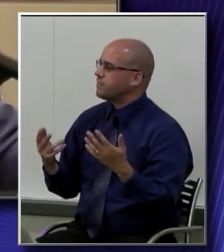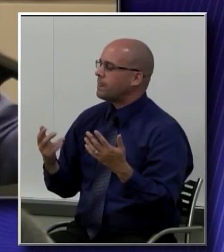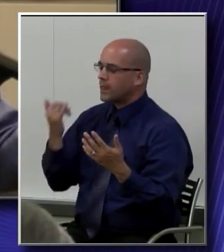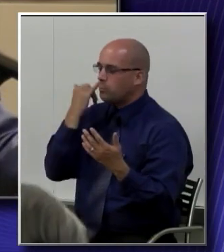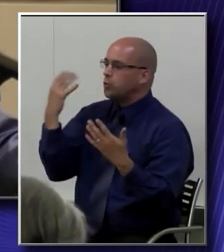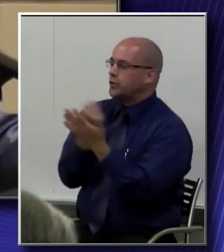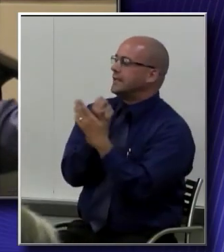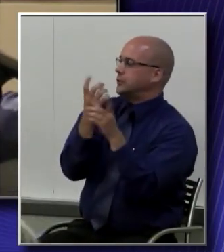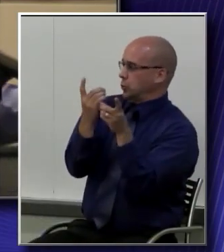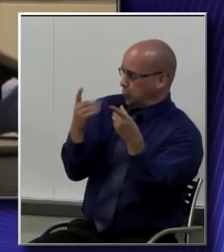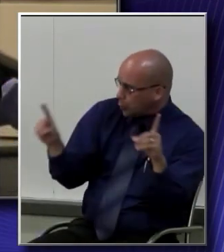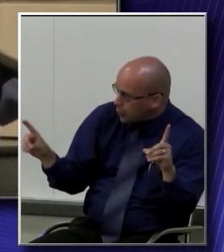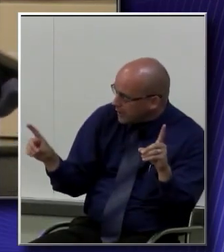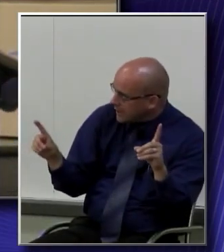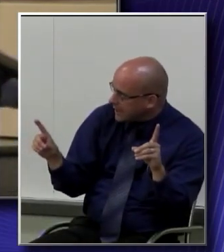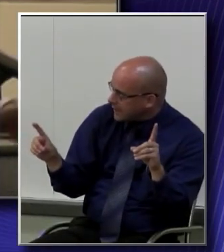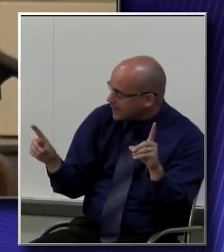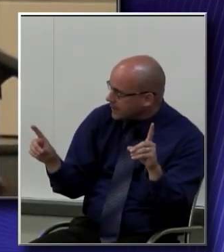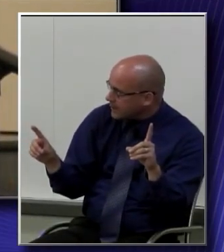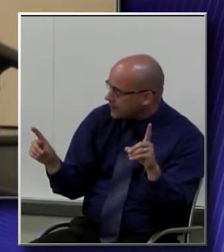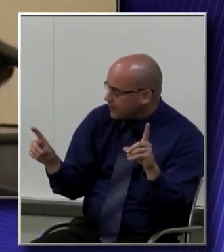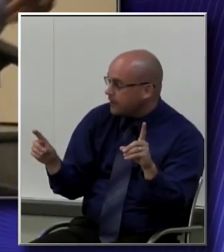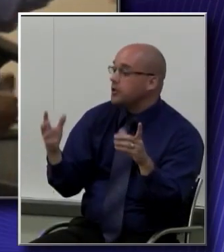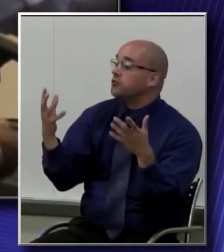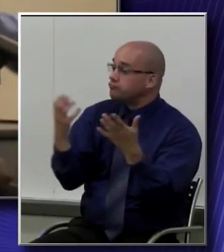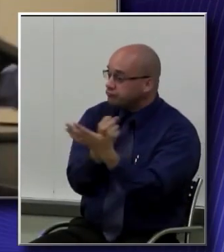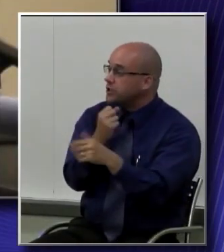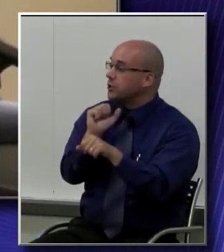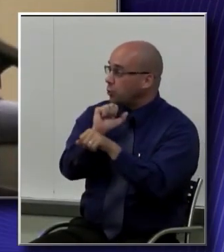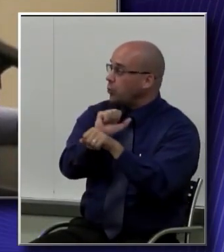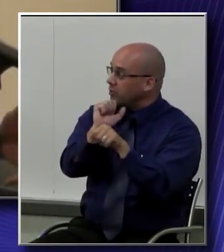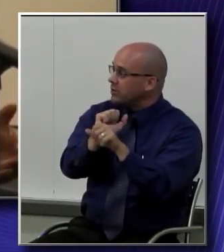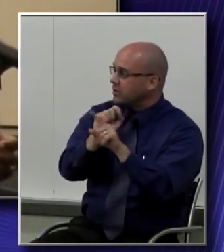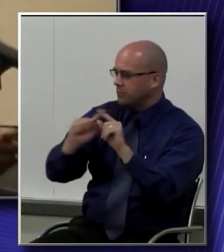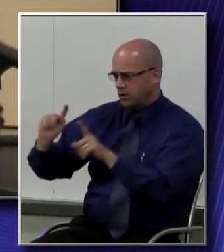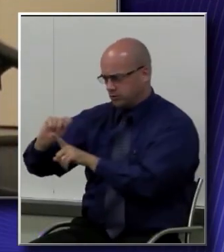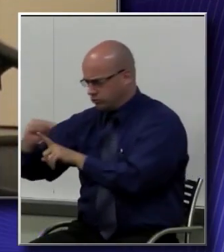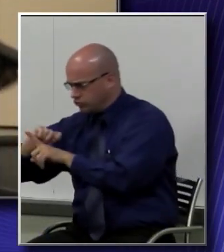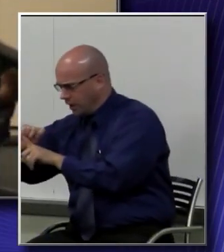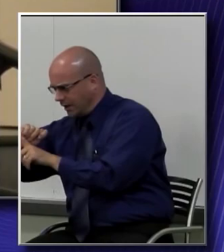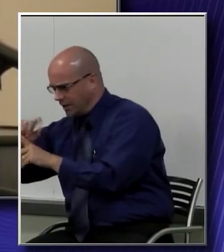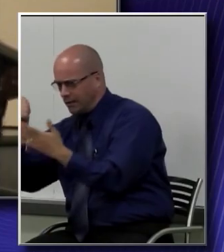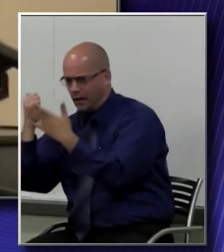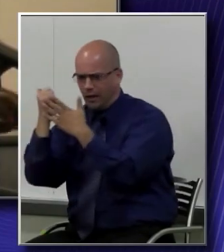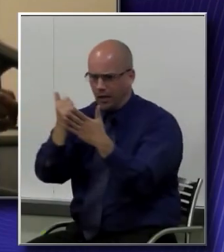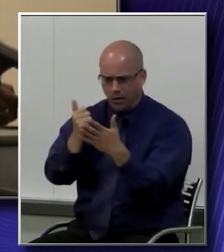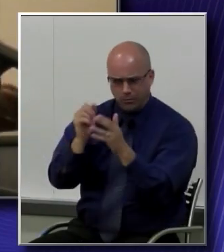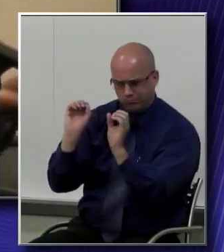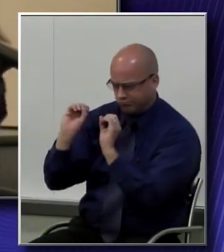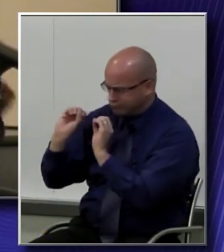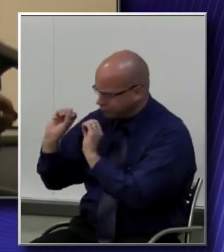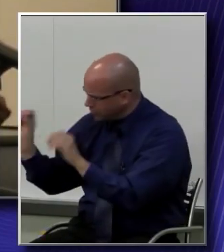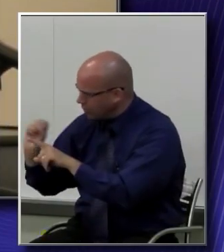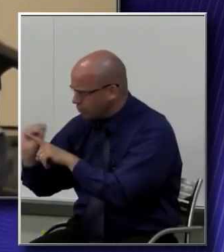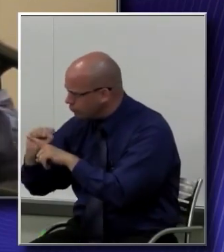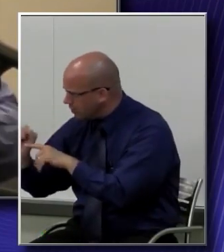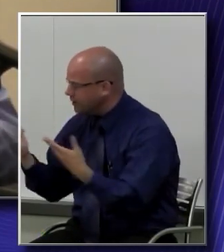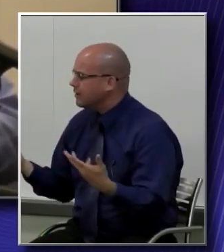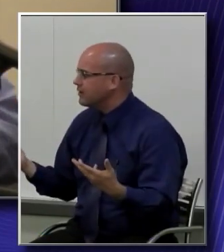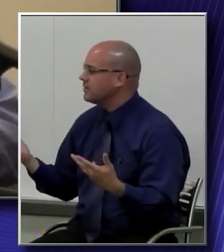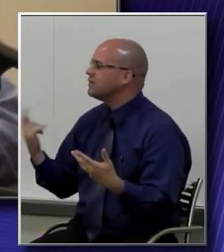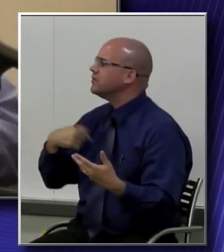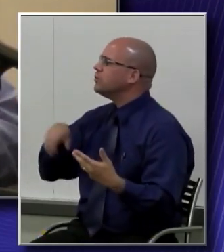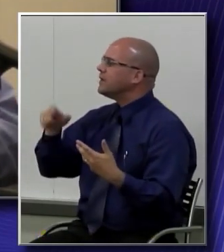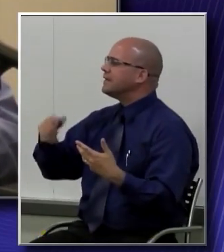or whatever, you don't get a refreshment or extra training. That we need a president who recognizes how to